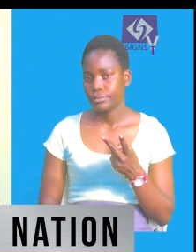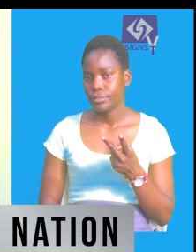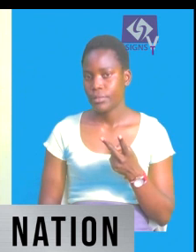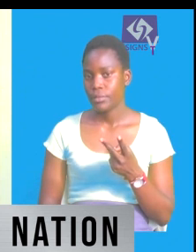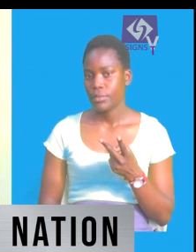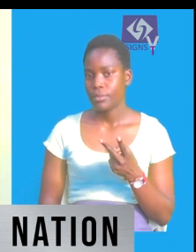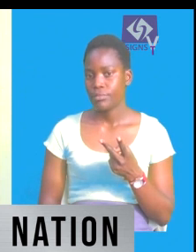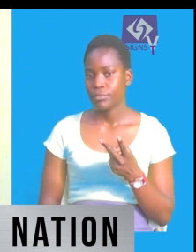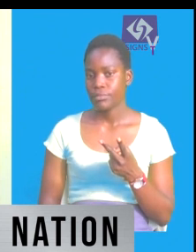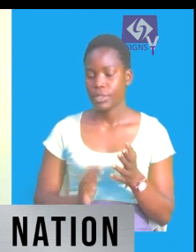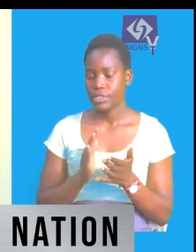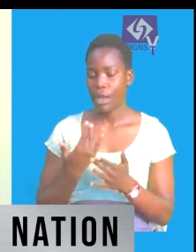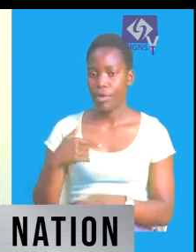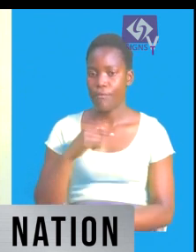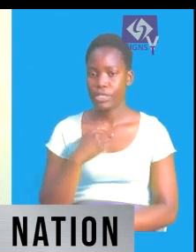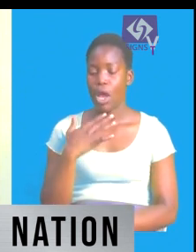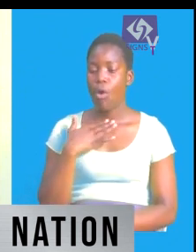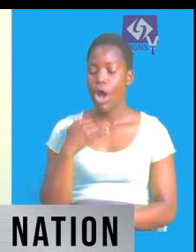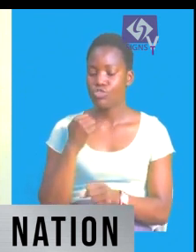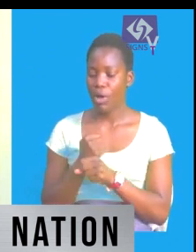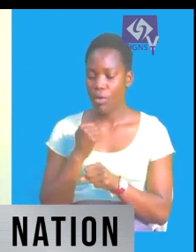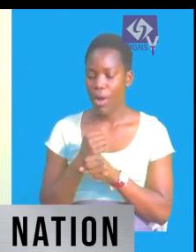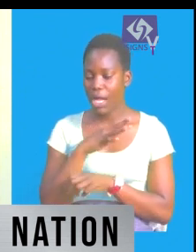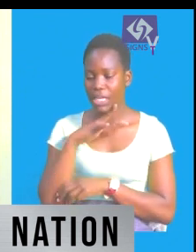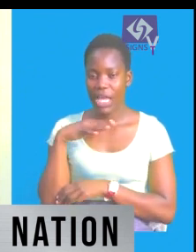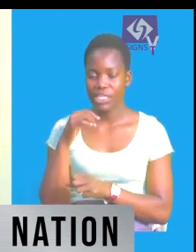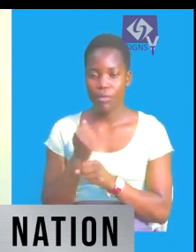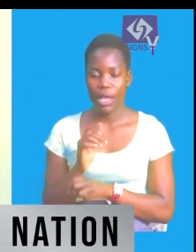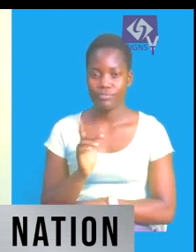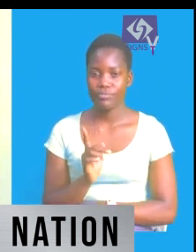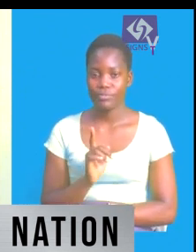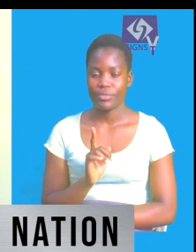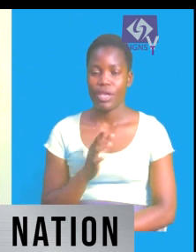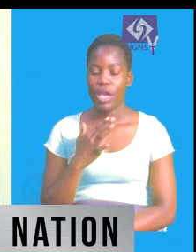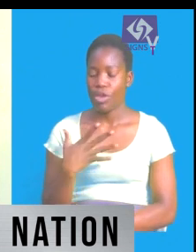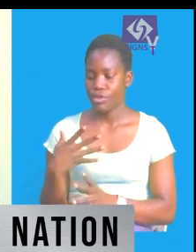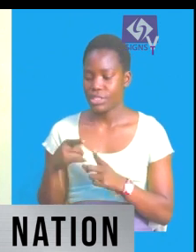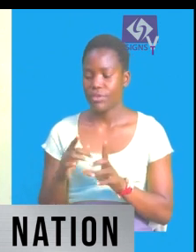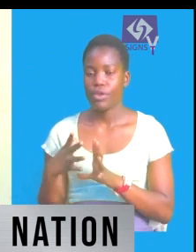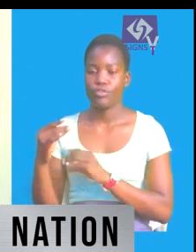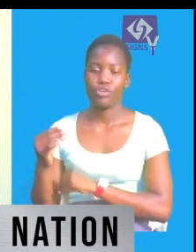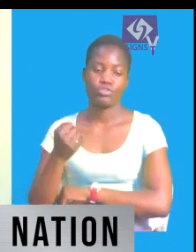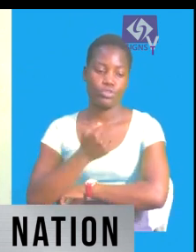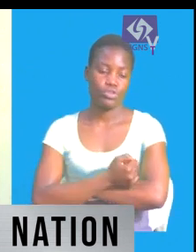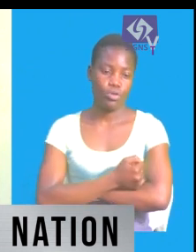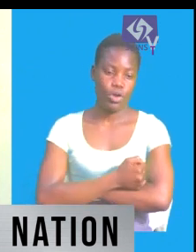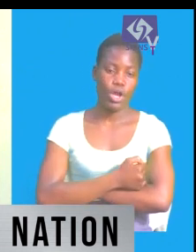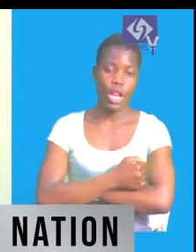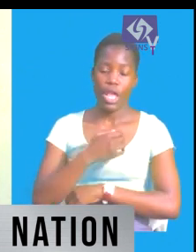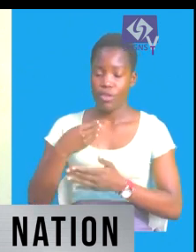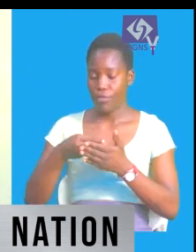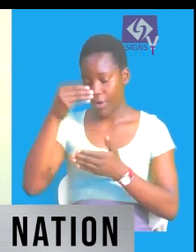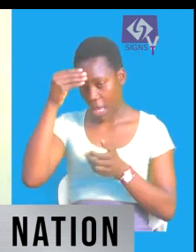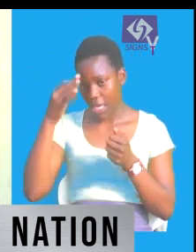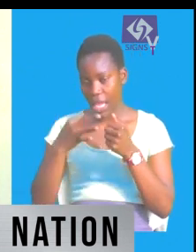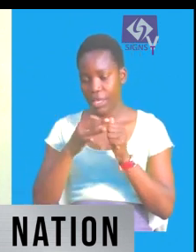of us don't want to do these dirty jobs. Okay. You know, you go to school, you went to through the 844